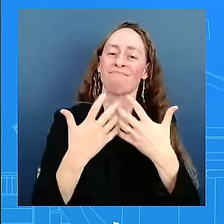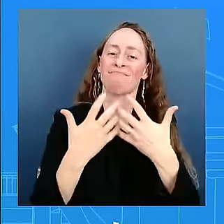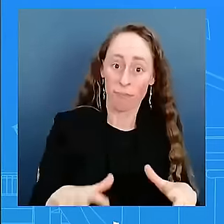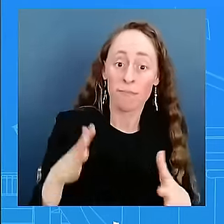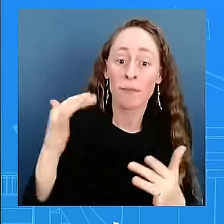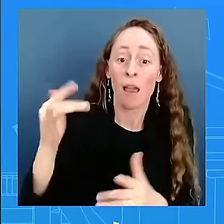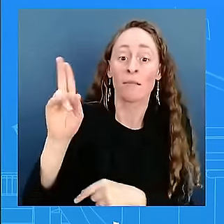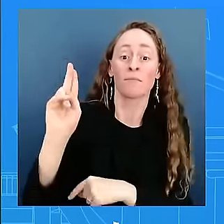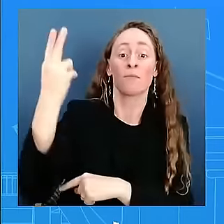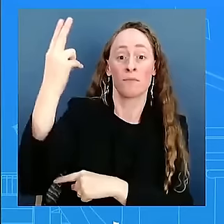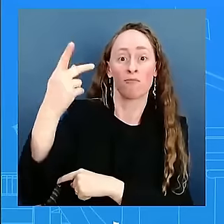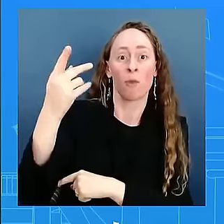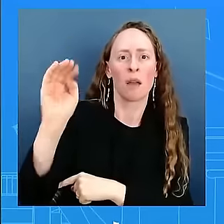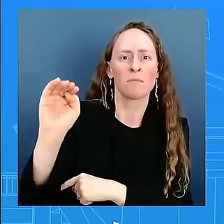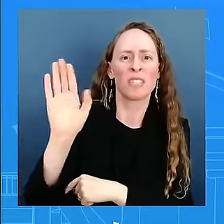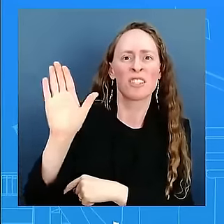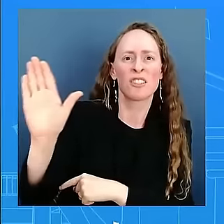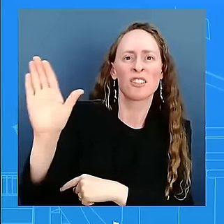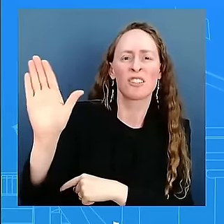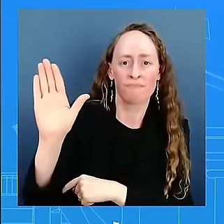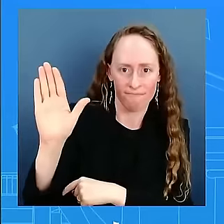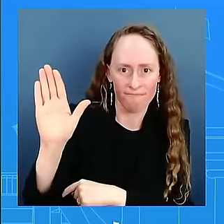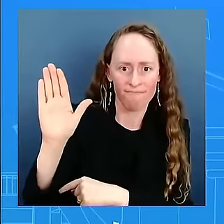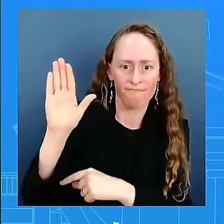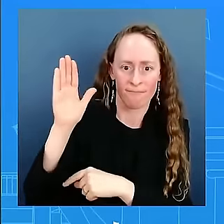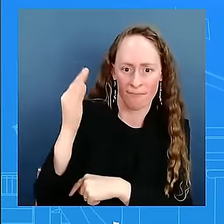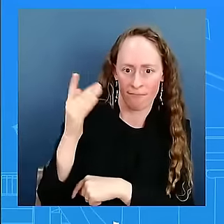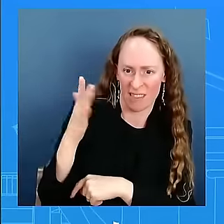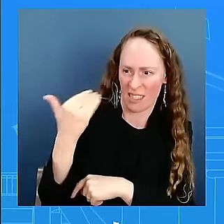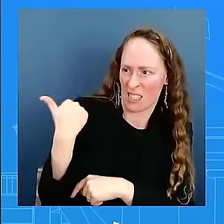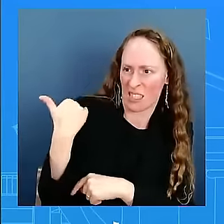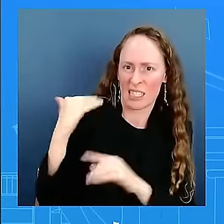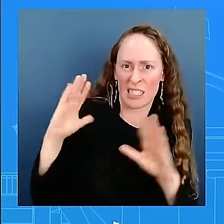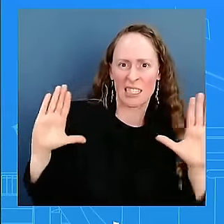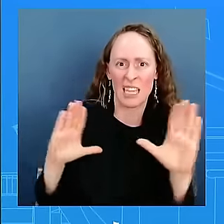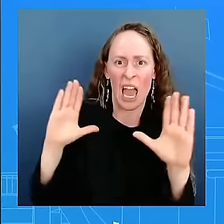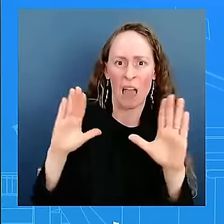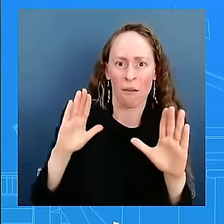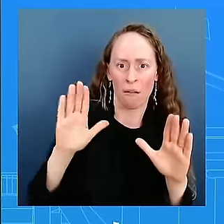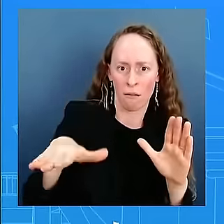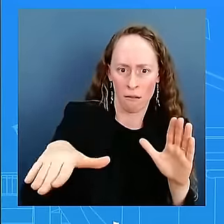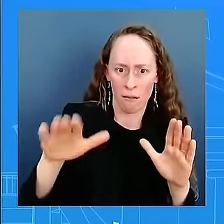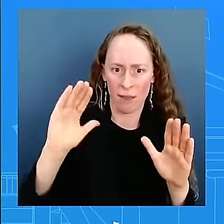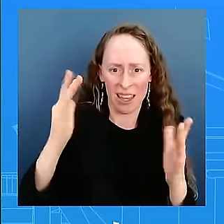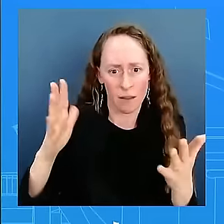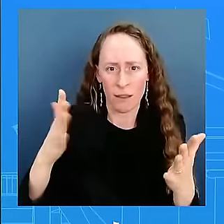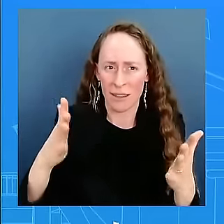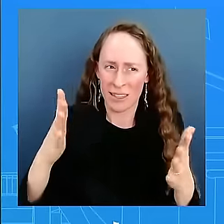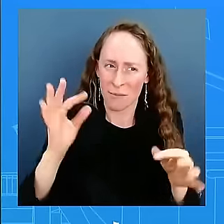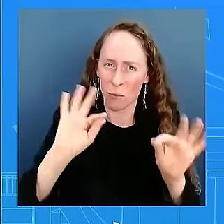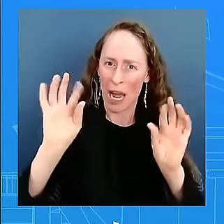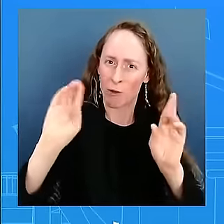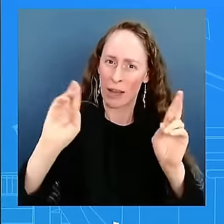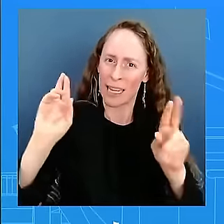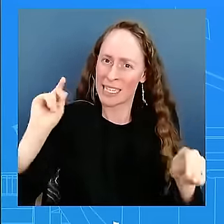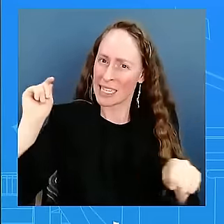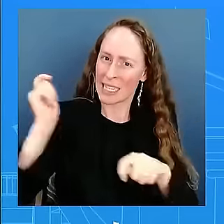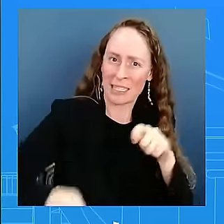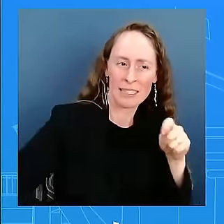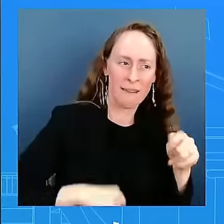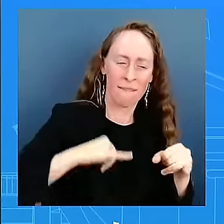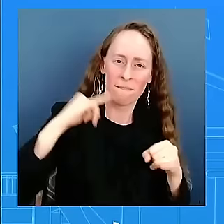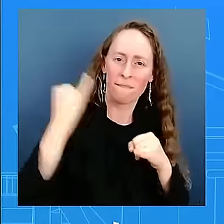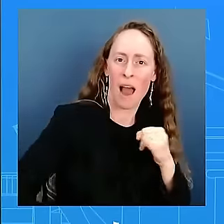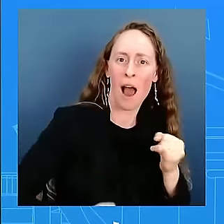of Sunday, July 21st, to coordinate the final arrangements, to make the final piece of this deal fall into place. There is